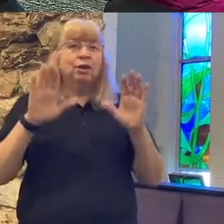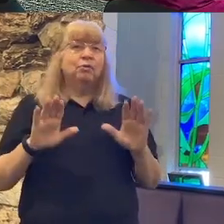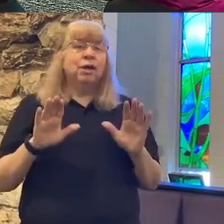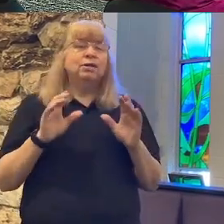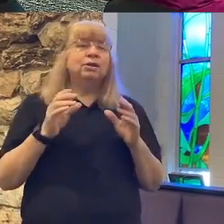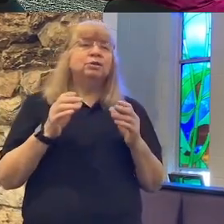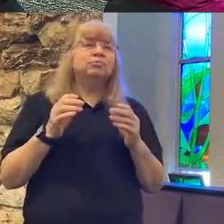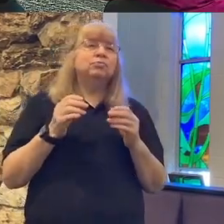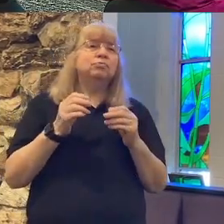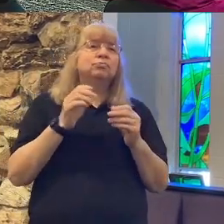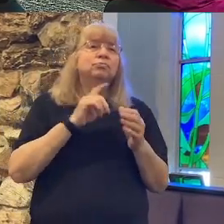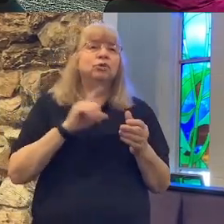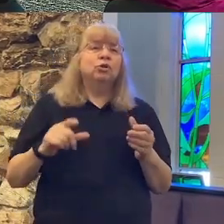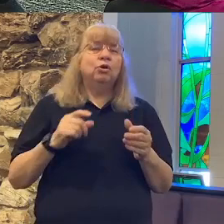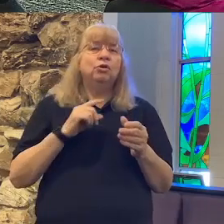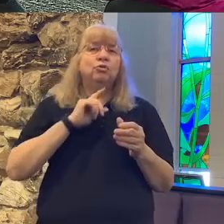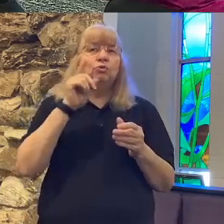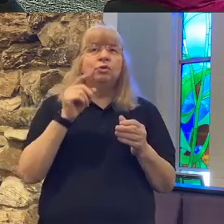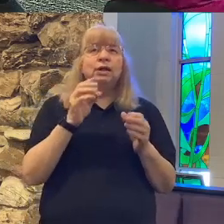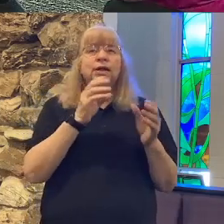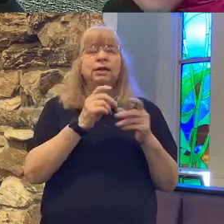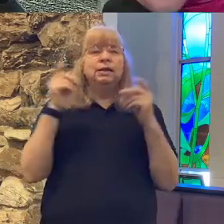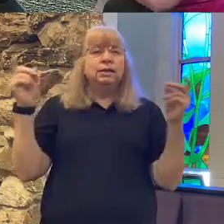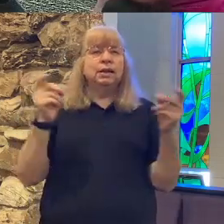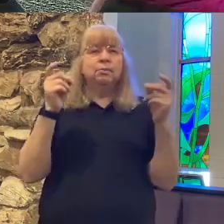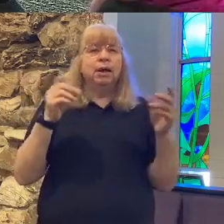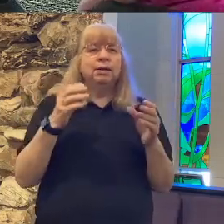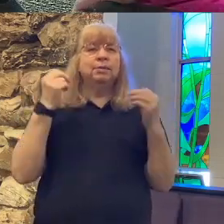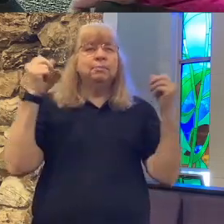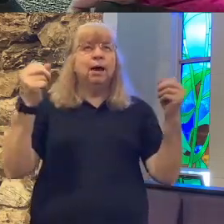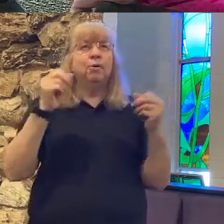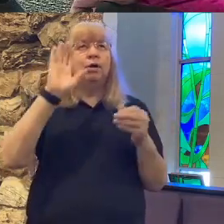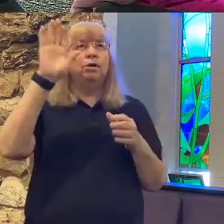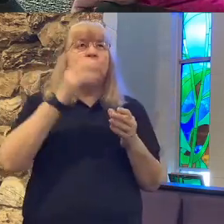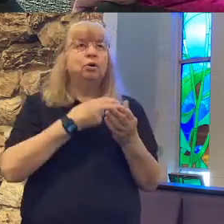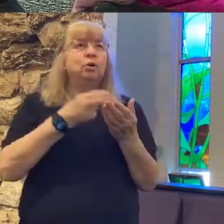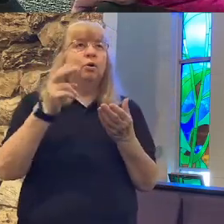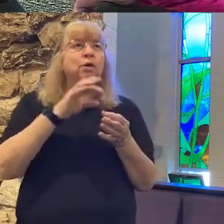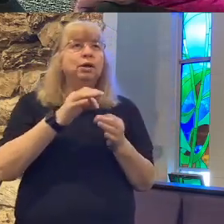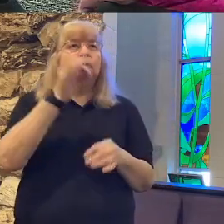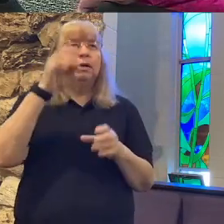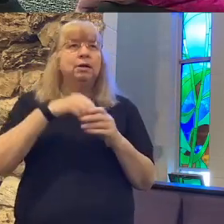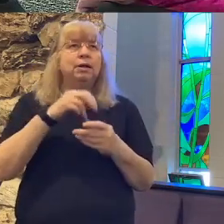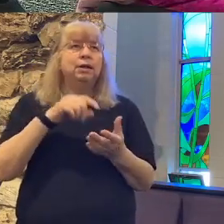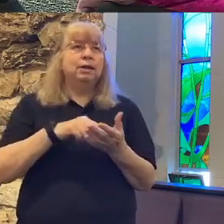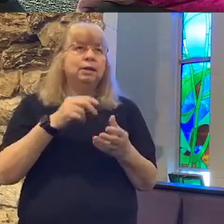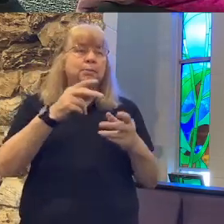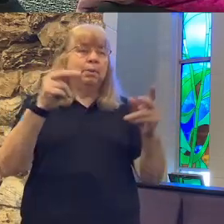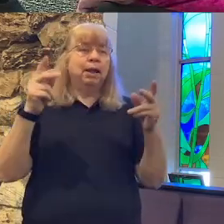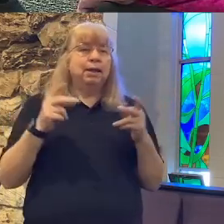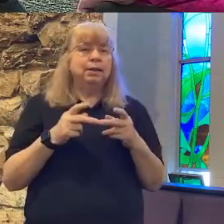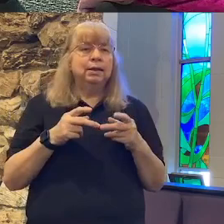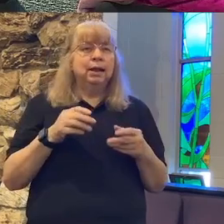today we truly celebrate the power of your Holy Spirit in this place. Spirit that is making us